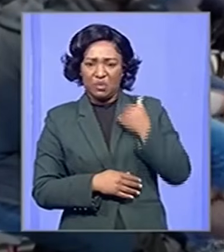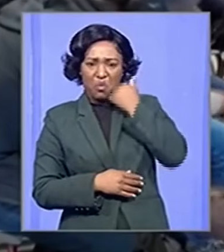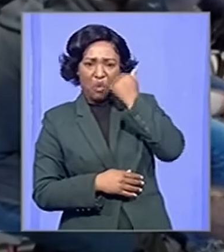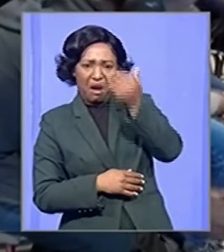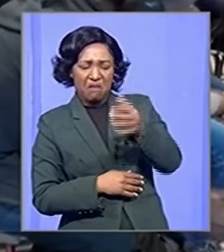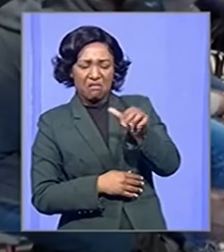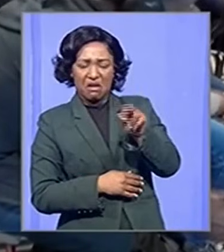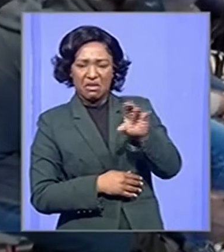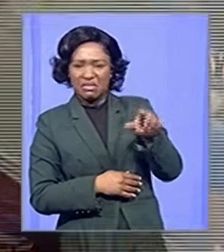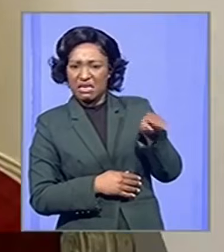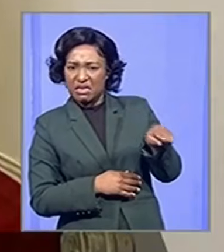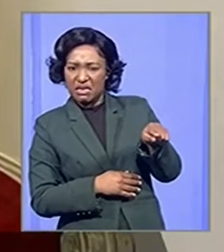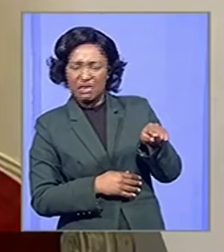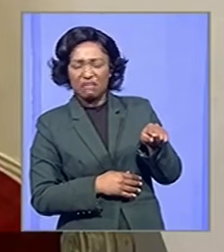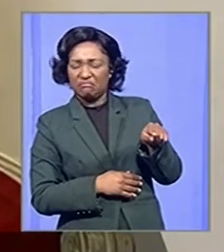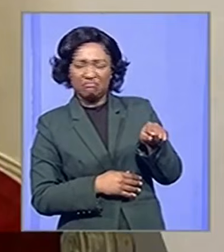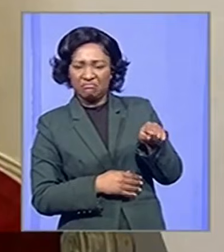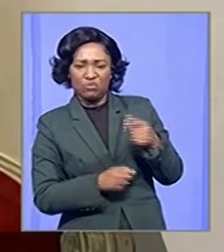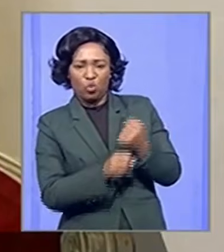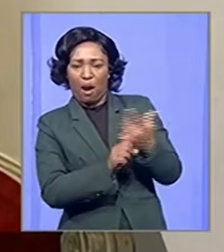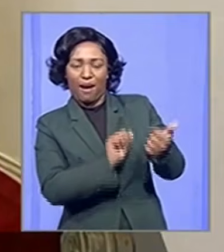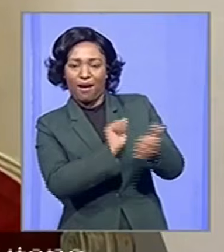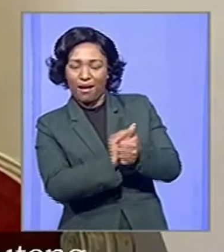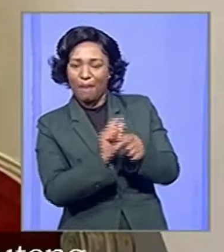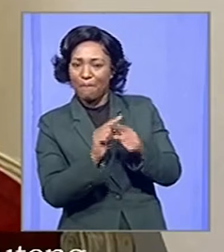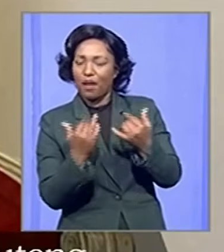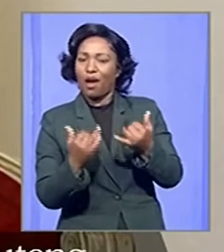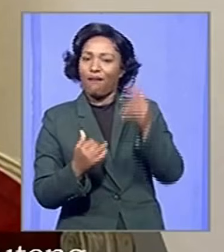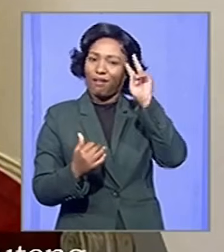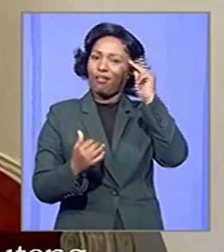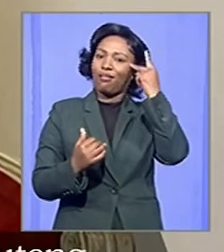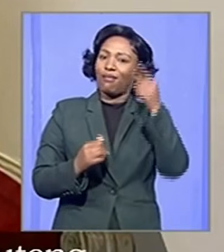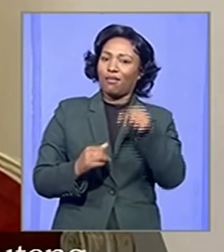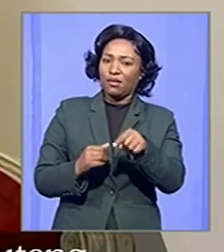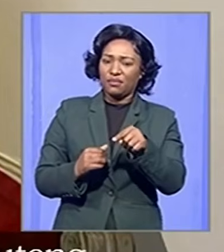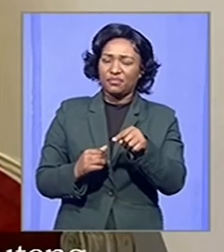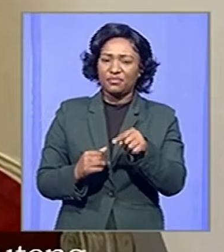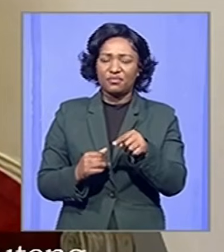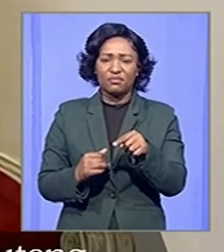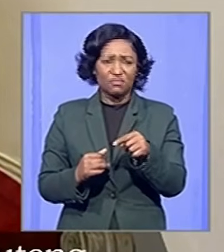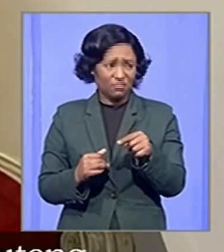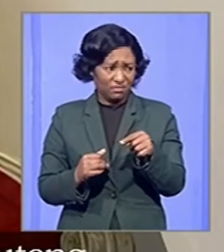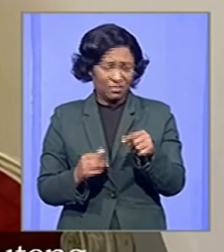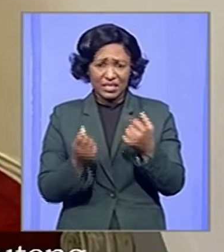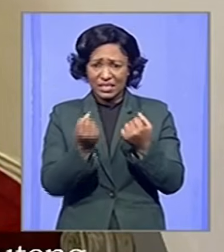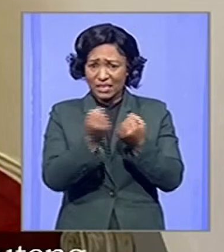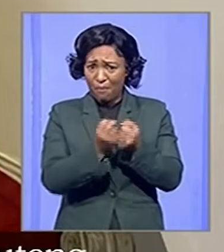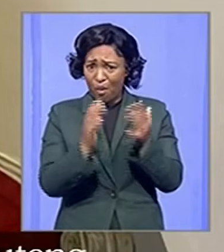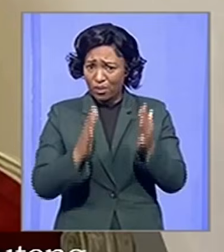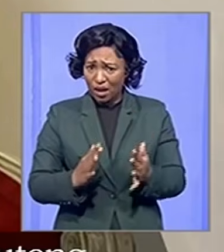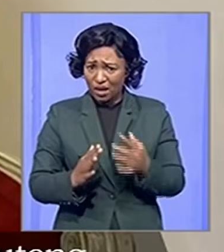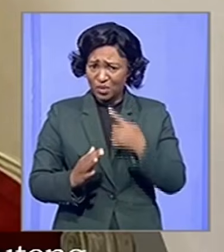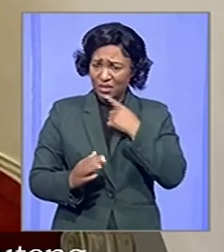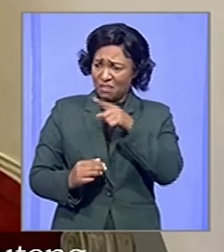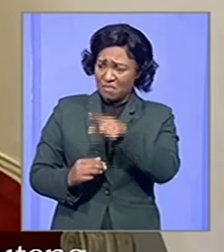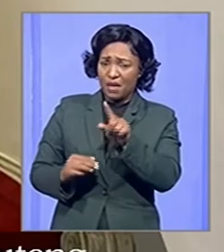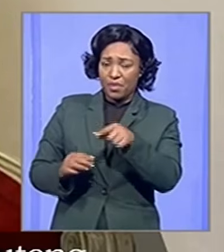ANC. Your supporters come back and say, no, I must work with the ANC. Yeah. I'm saying,